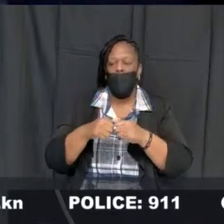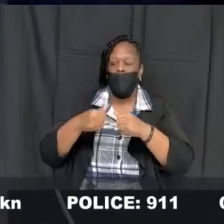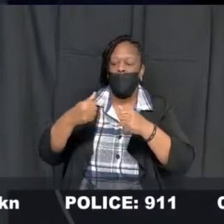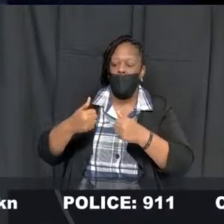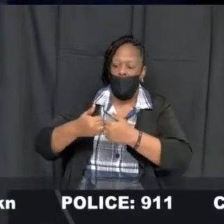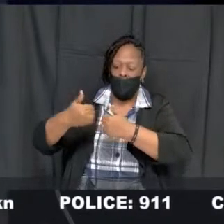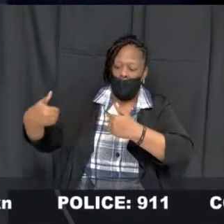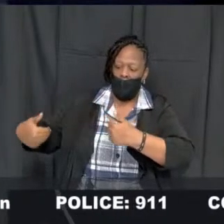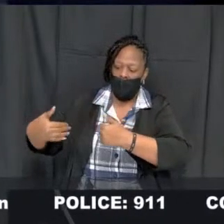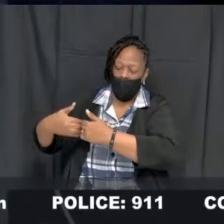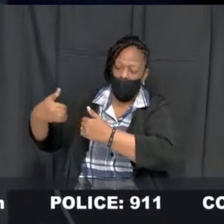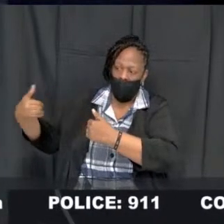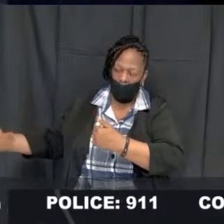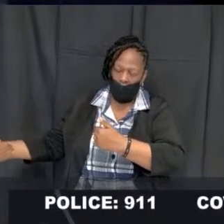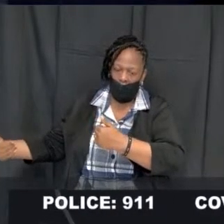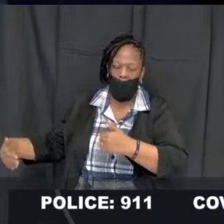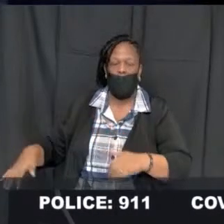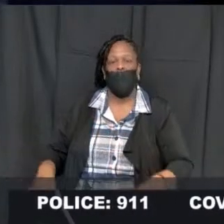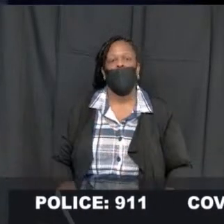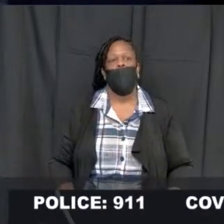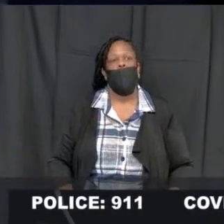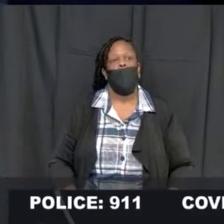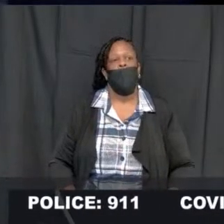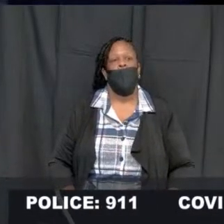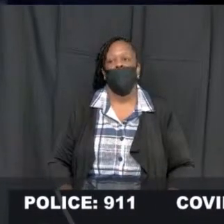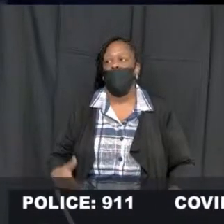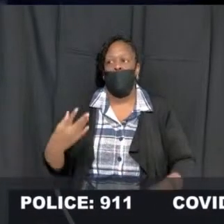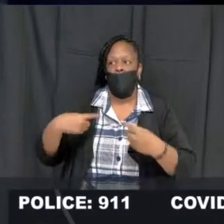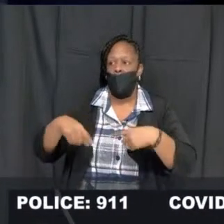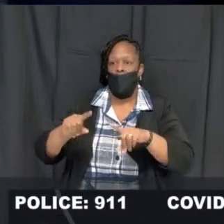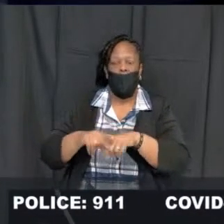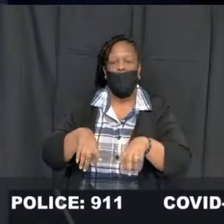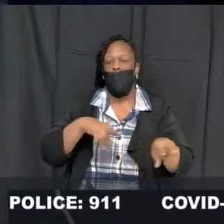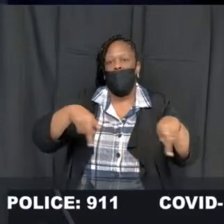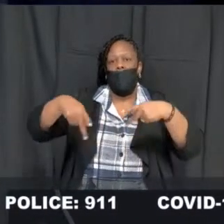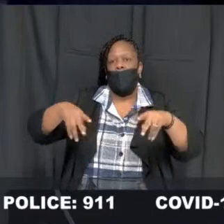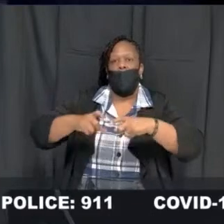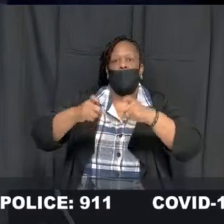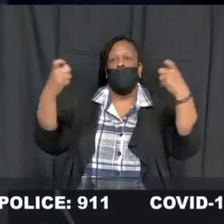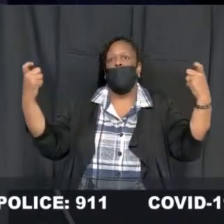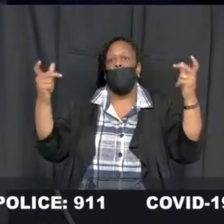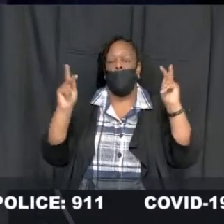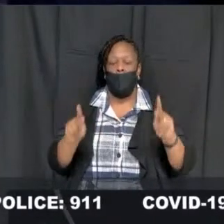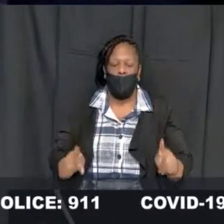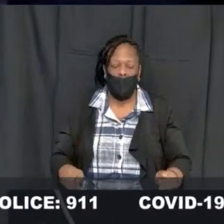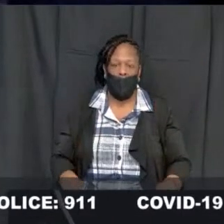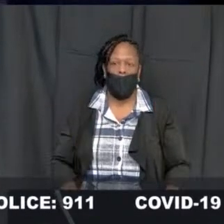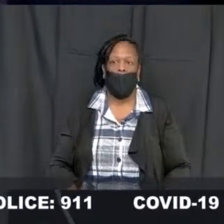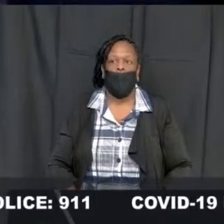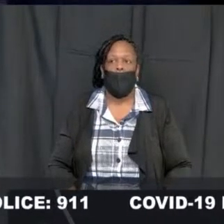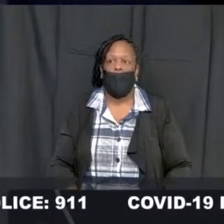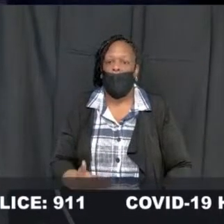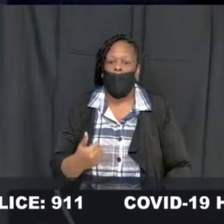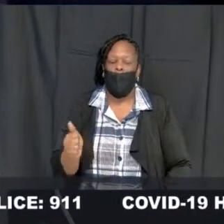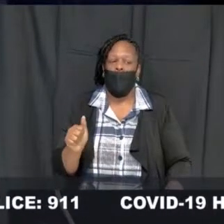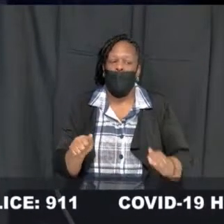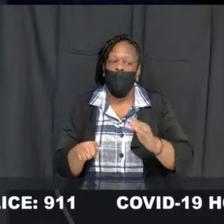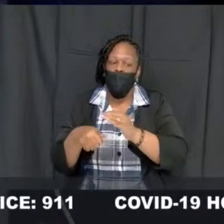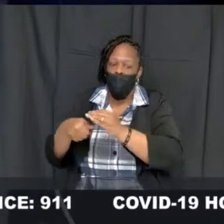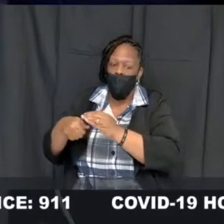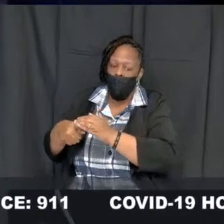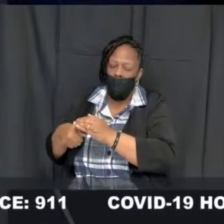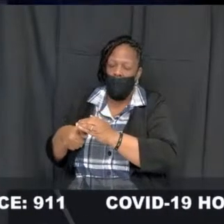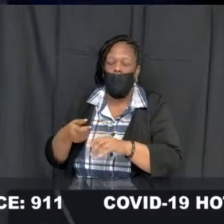crowded spaces, maintain physical distances, and even quarantine when we would have traveled and